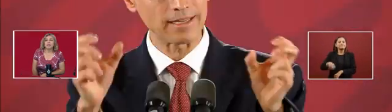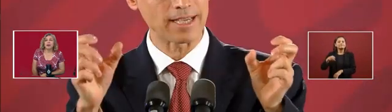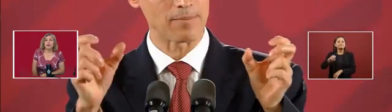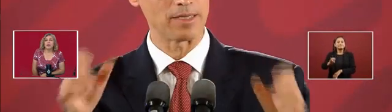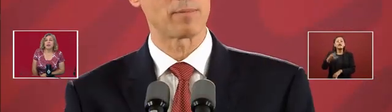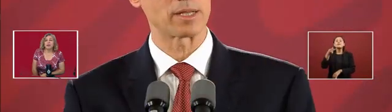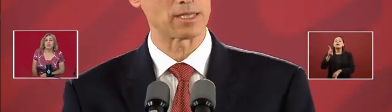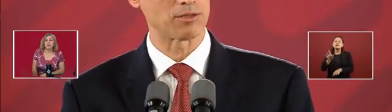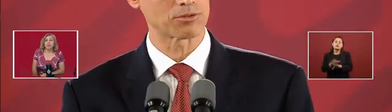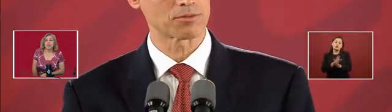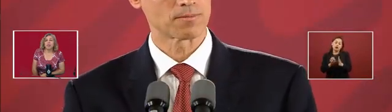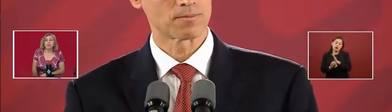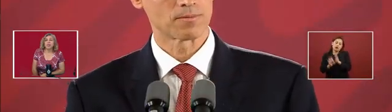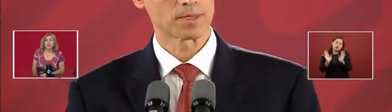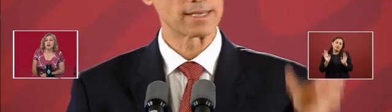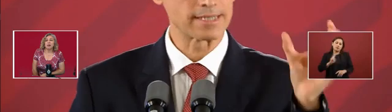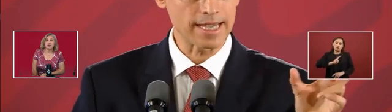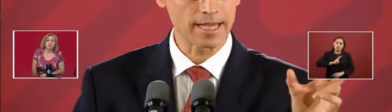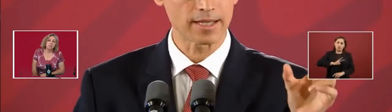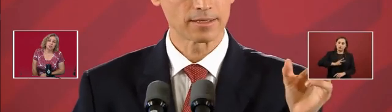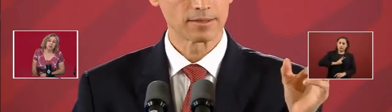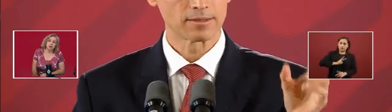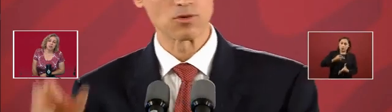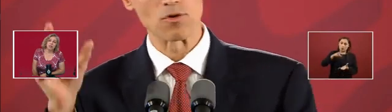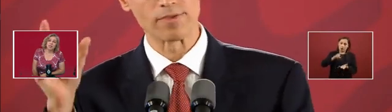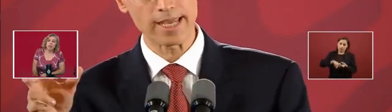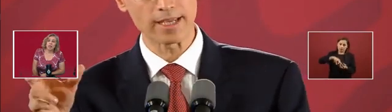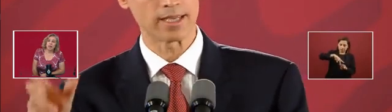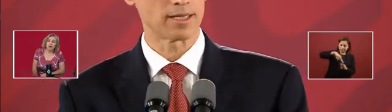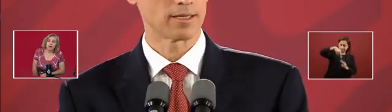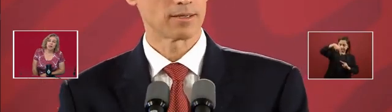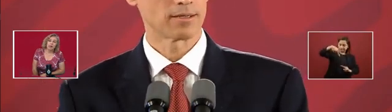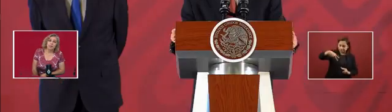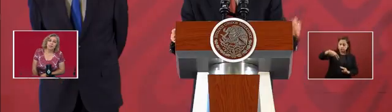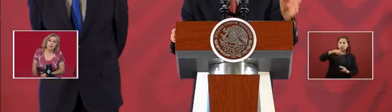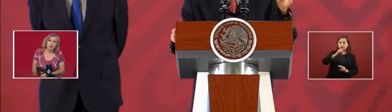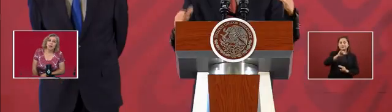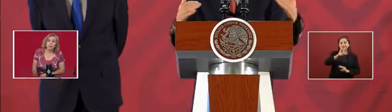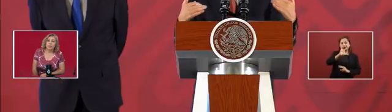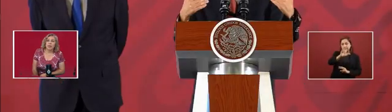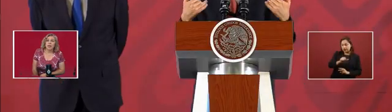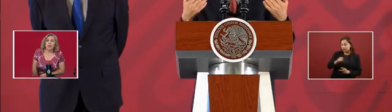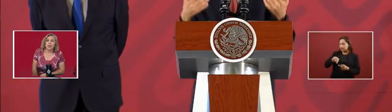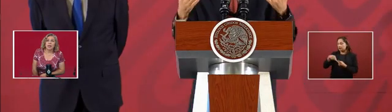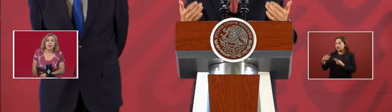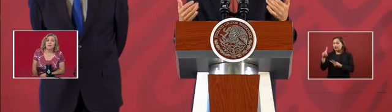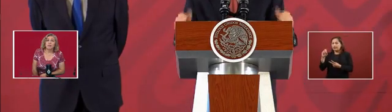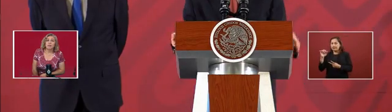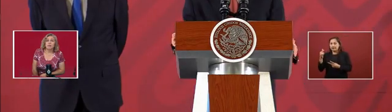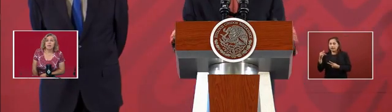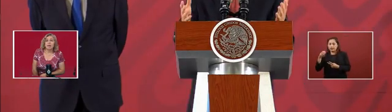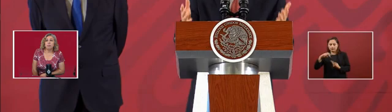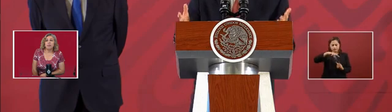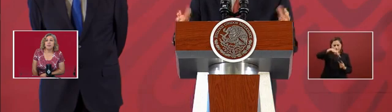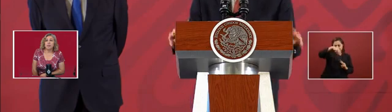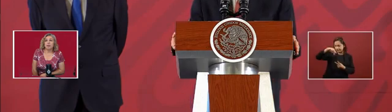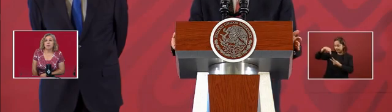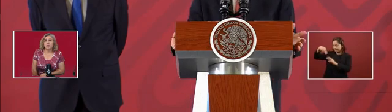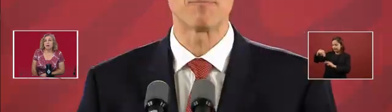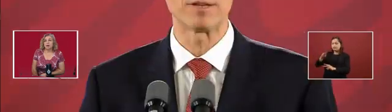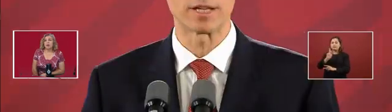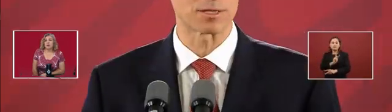and living souls. That phenomena, particularly scientifically, which is very